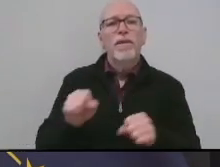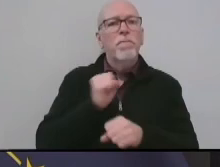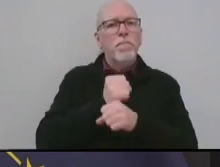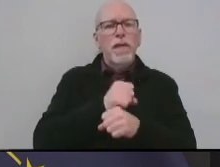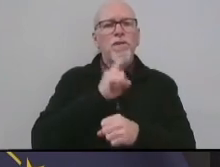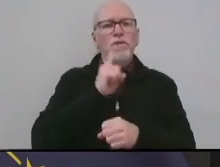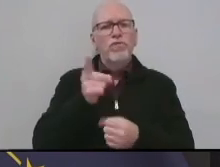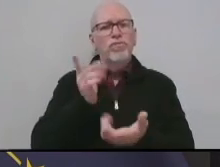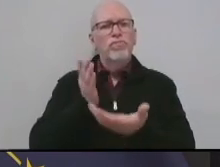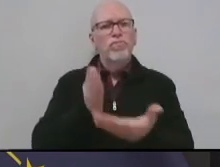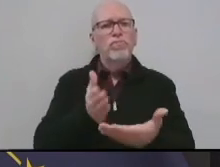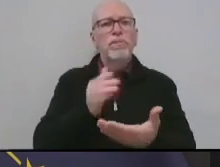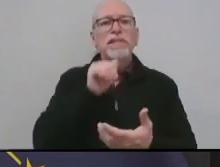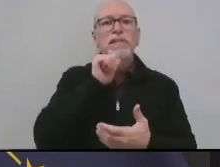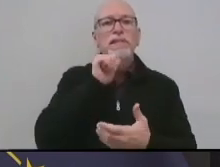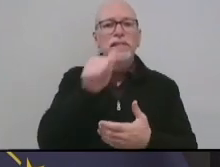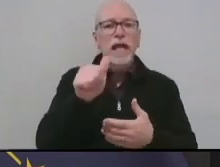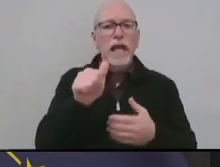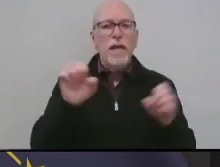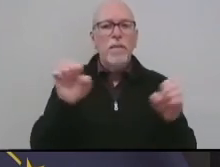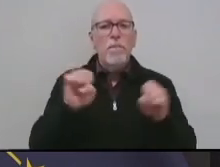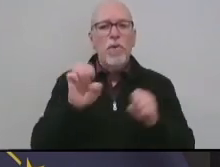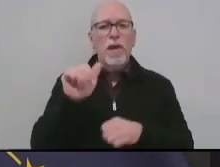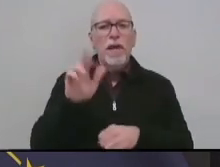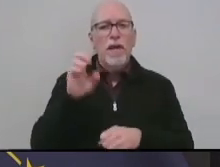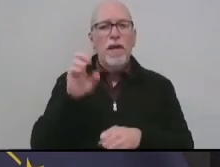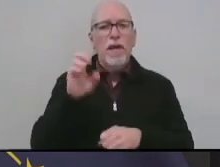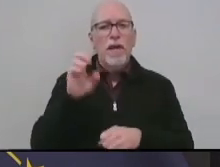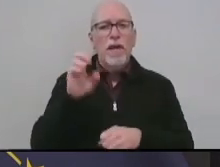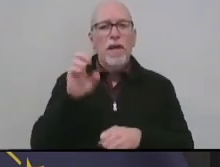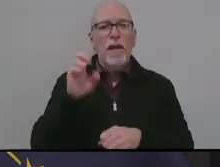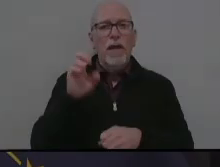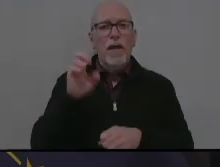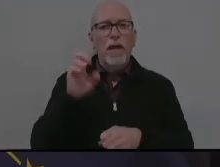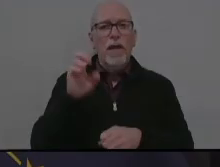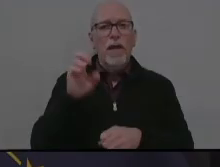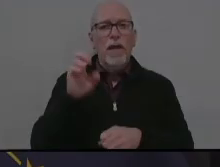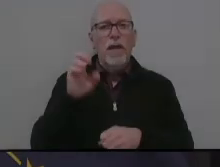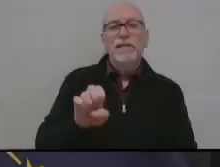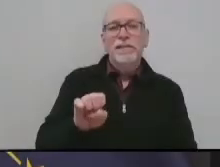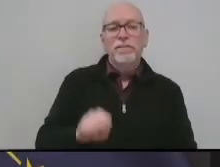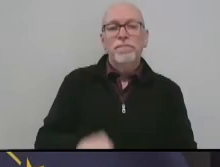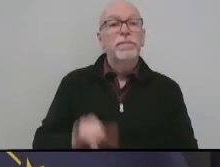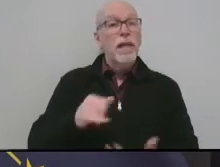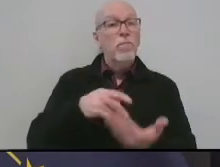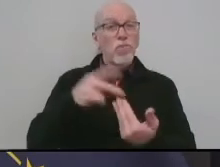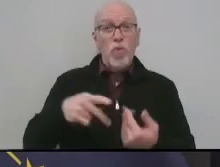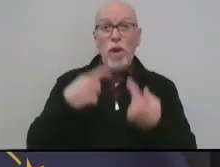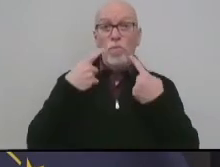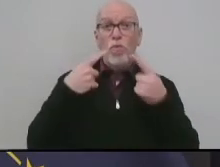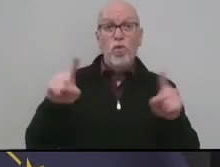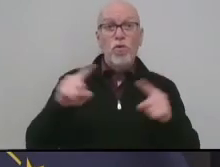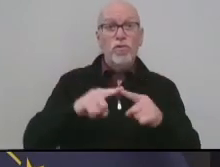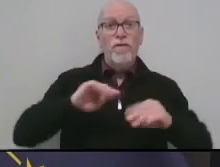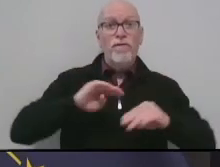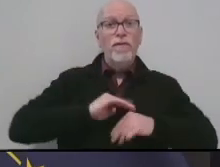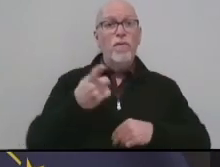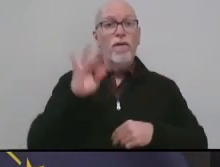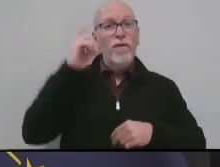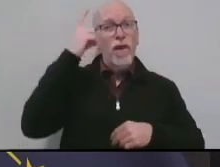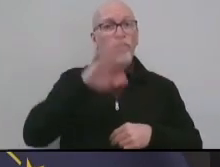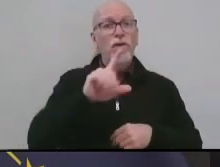non-emergent care to one of our most vulnerable populations. Governor's 2020 Next Level